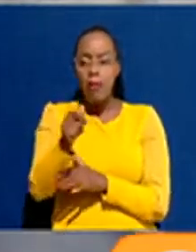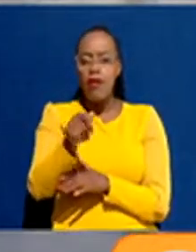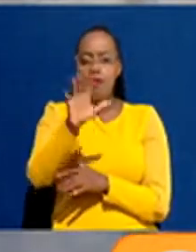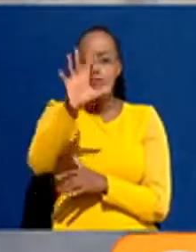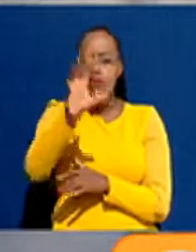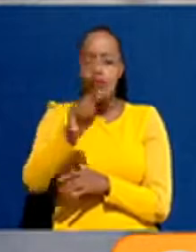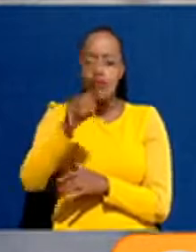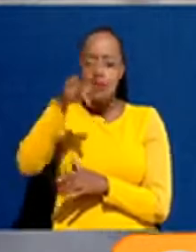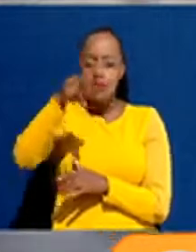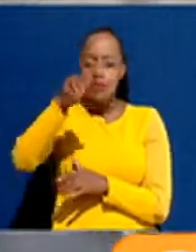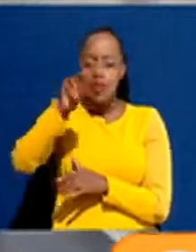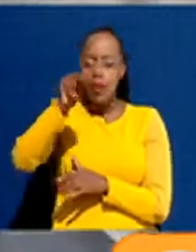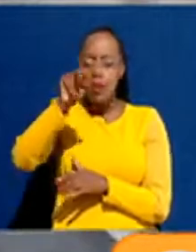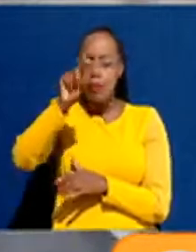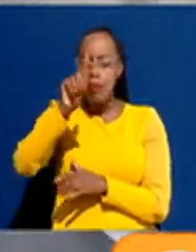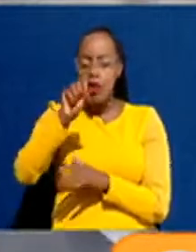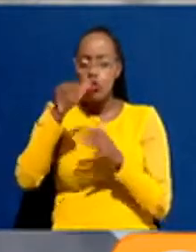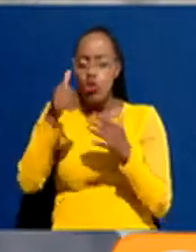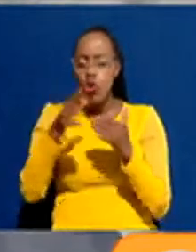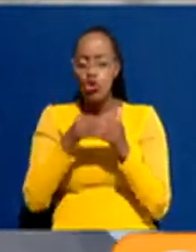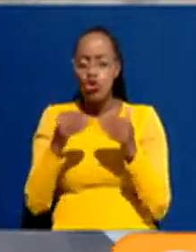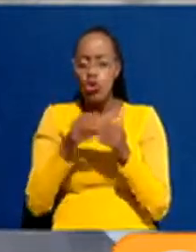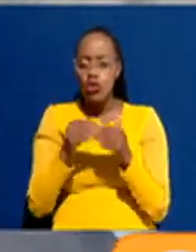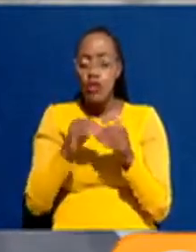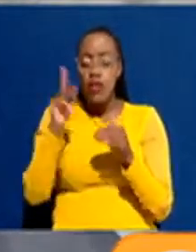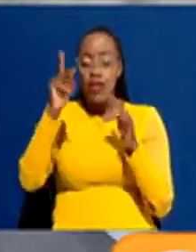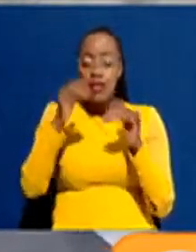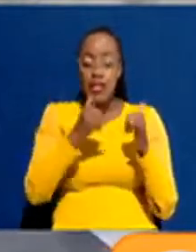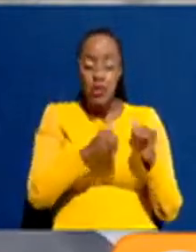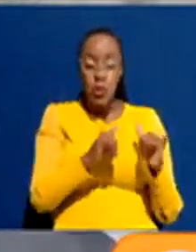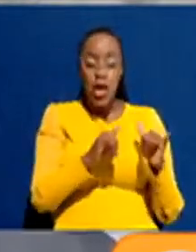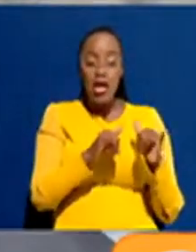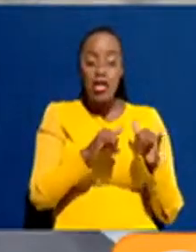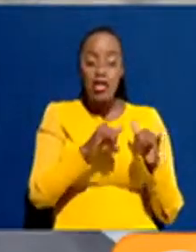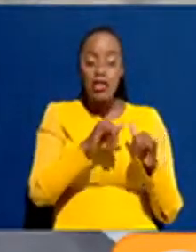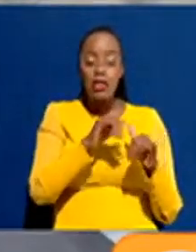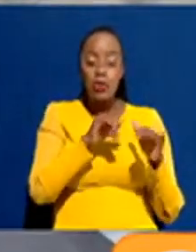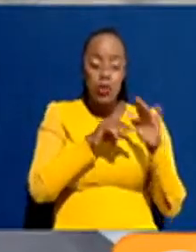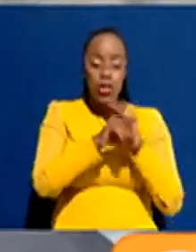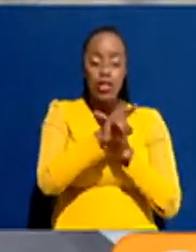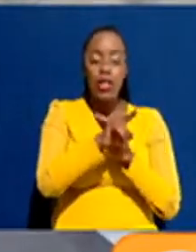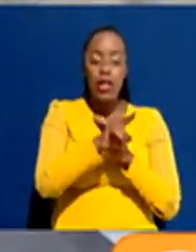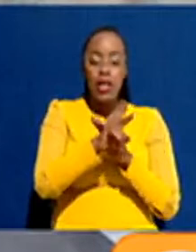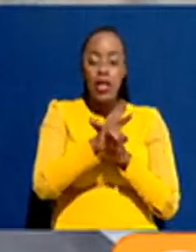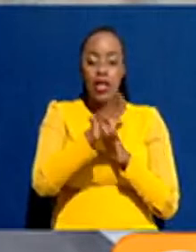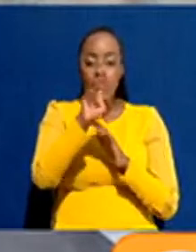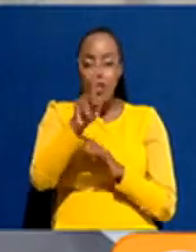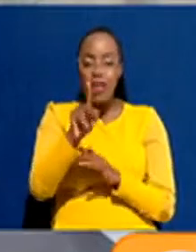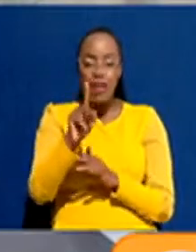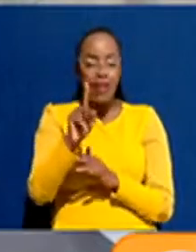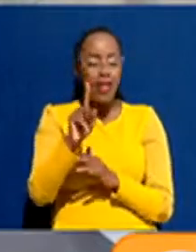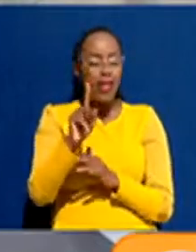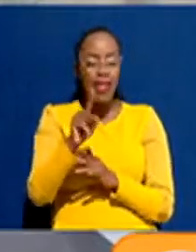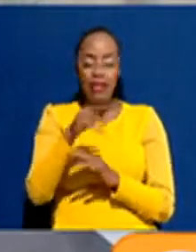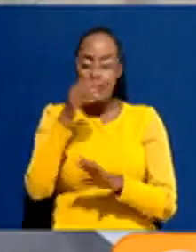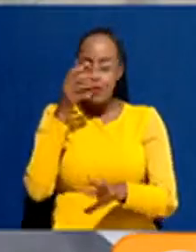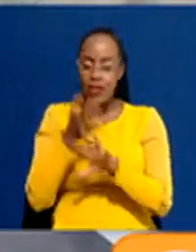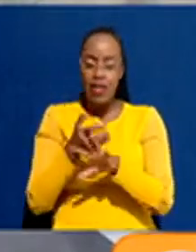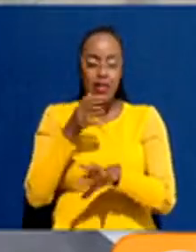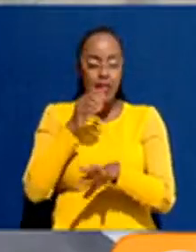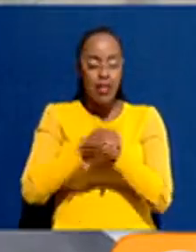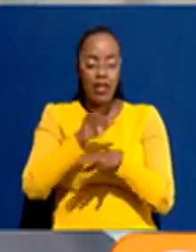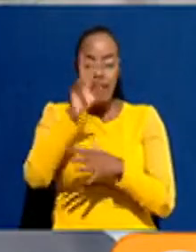£50 or dollars and they get in. Kenyans trying to go to Britain are harassed and they don't get